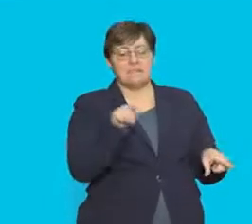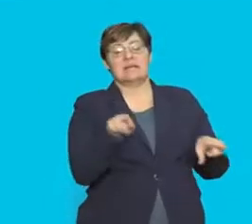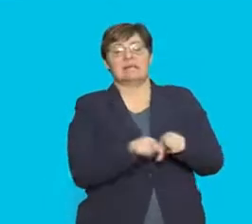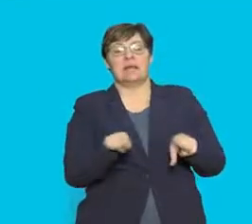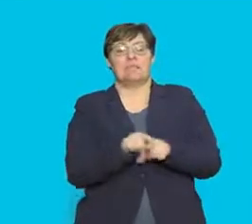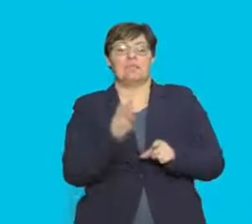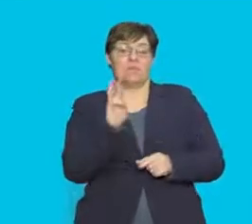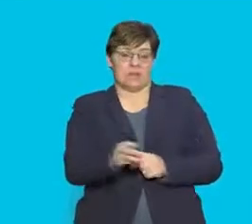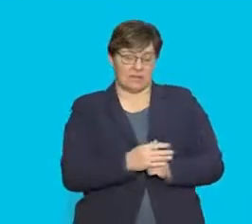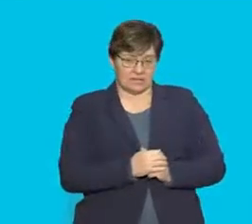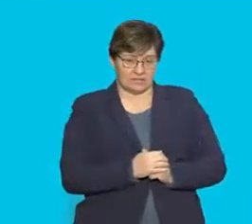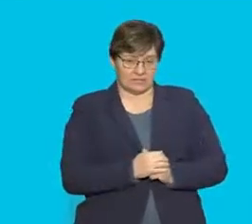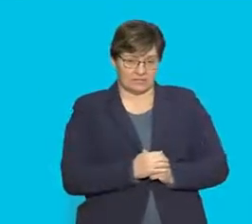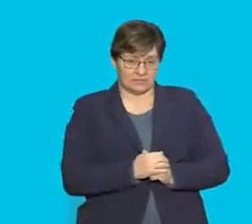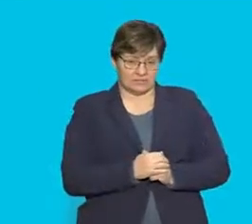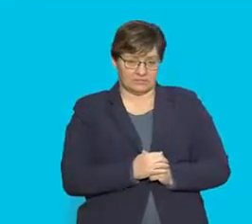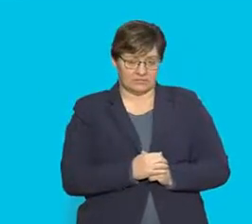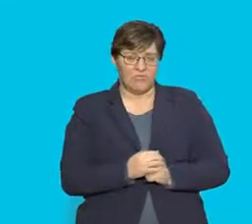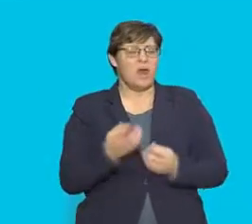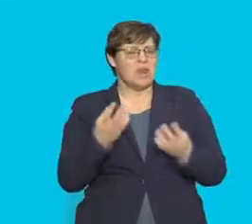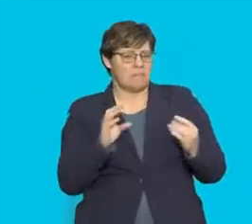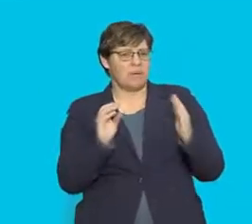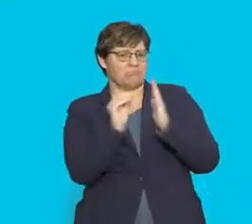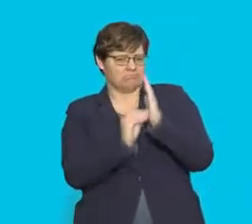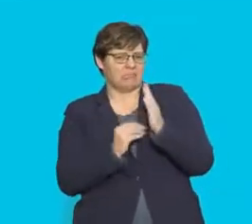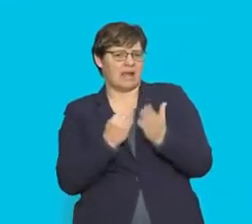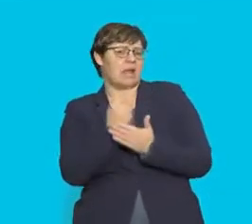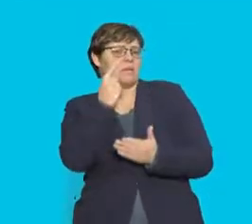numbers to try and prove this to yourself.